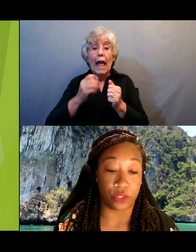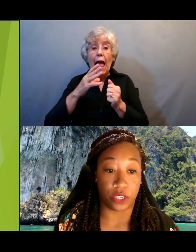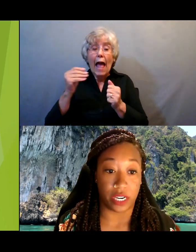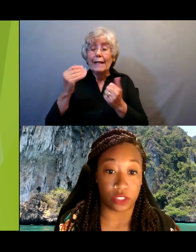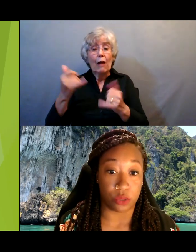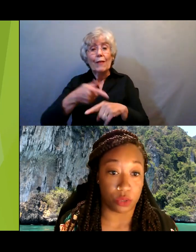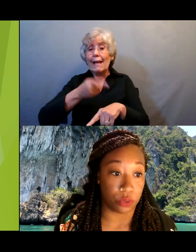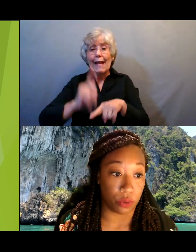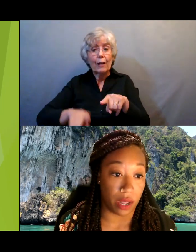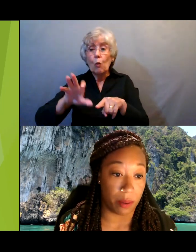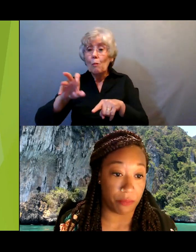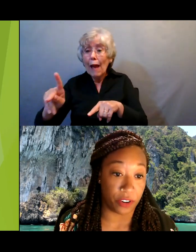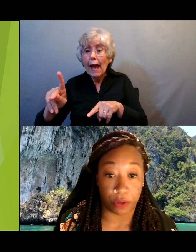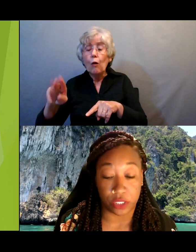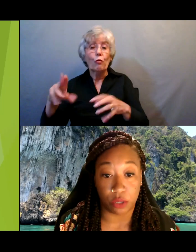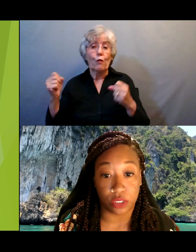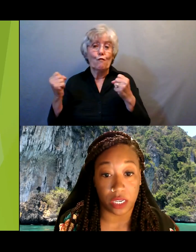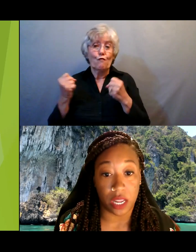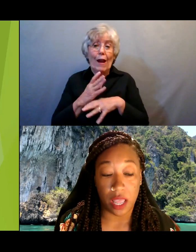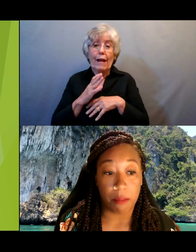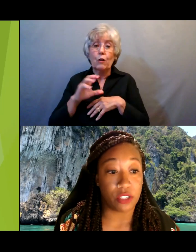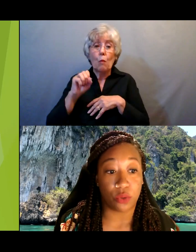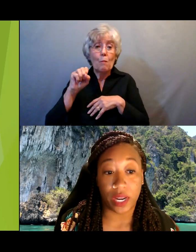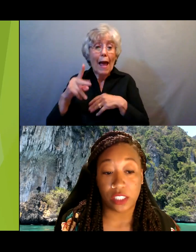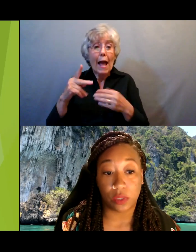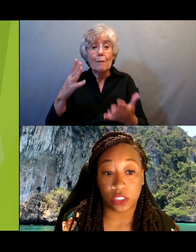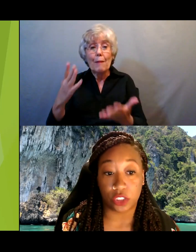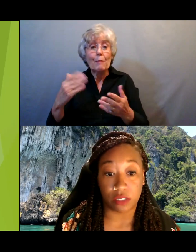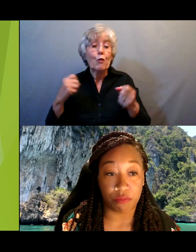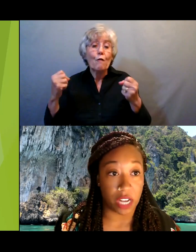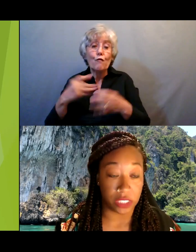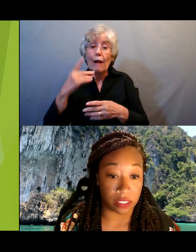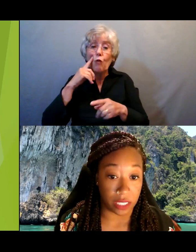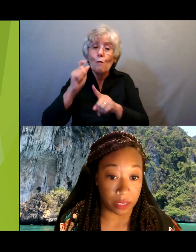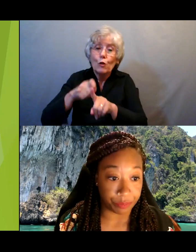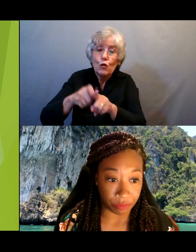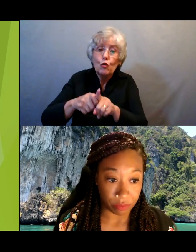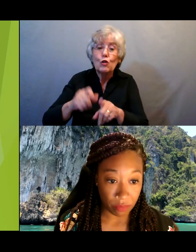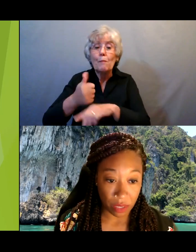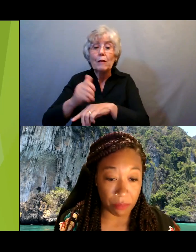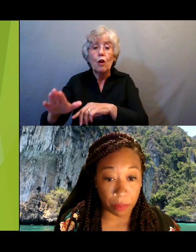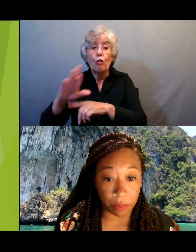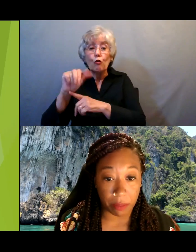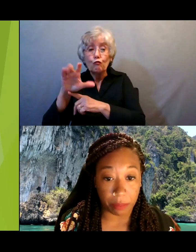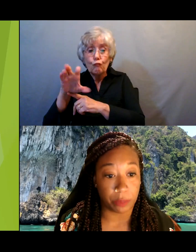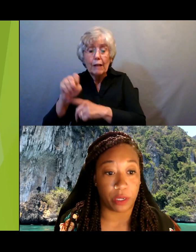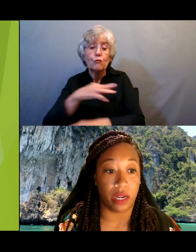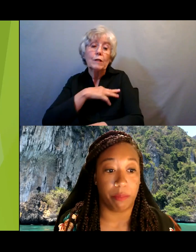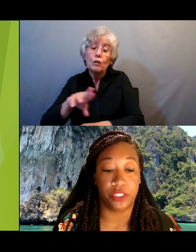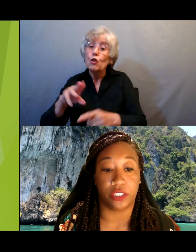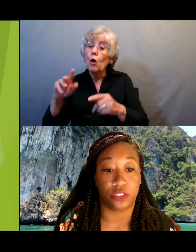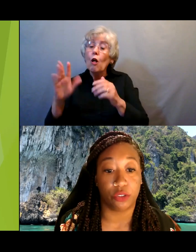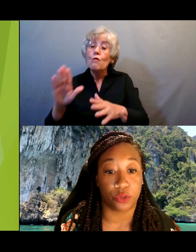fear of returning due to fear of persecution based on race, religion, nationality, membership